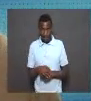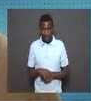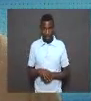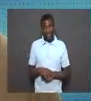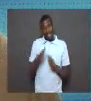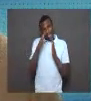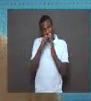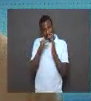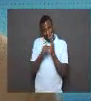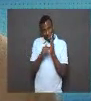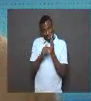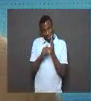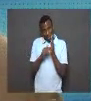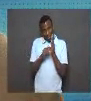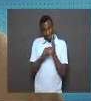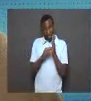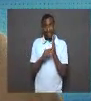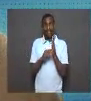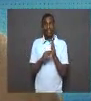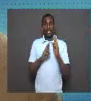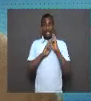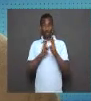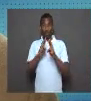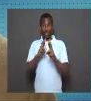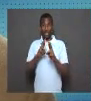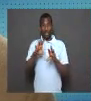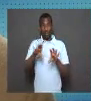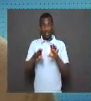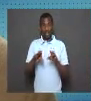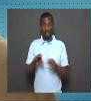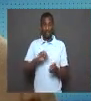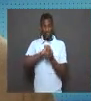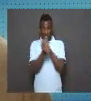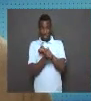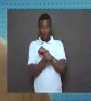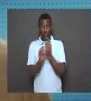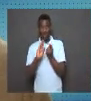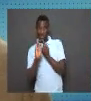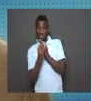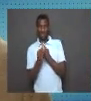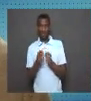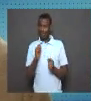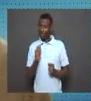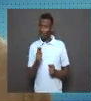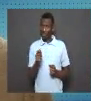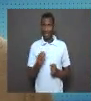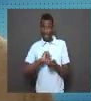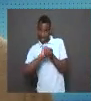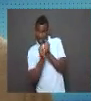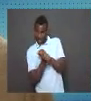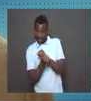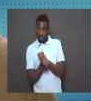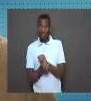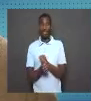However, if a system can respond to a change in its state faster